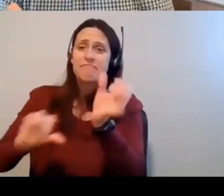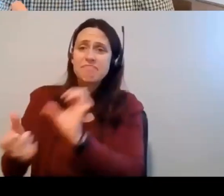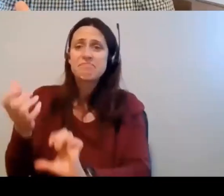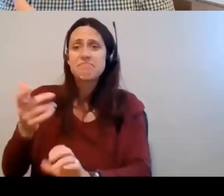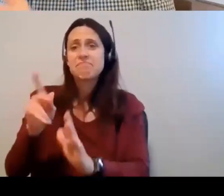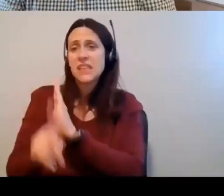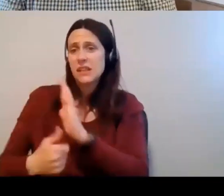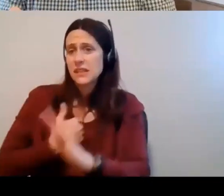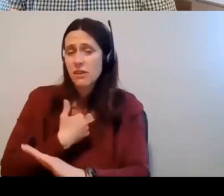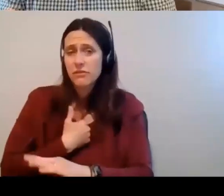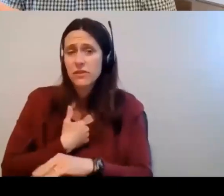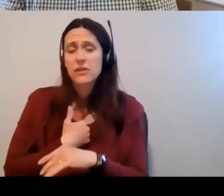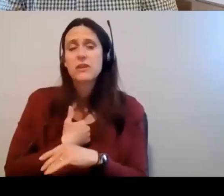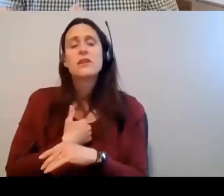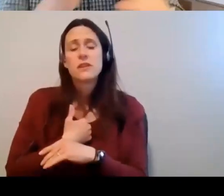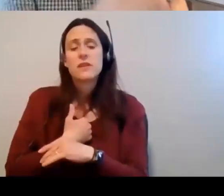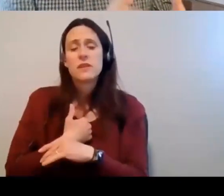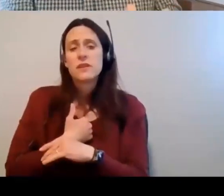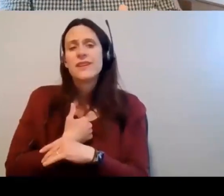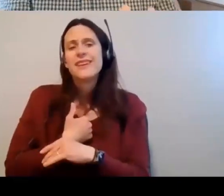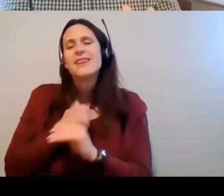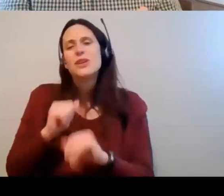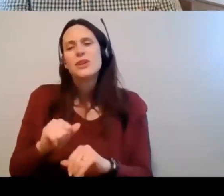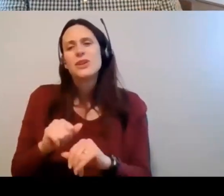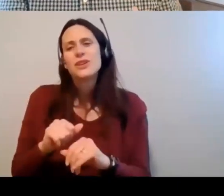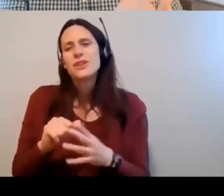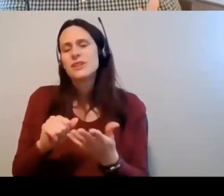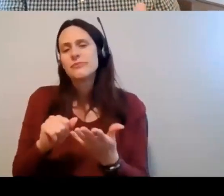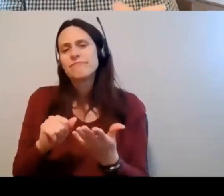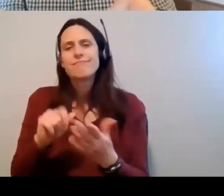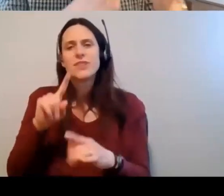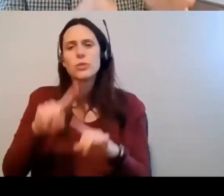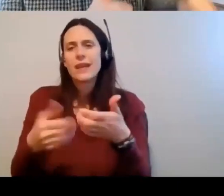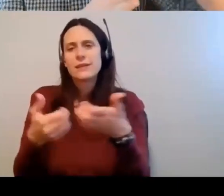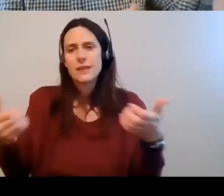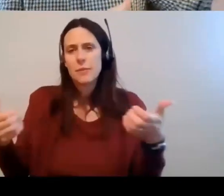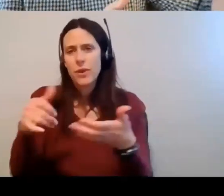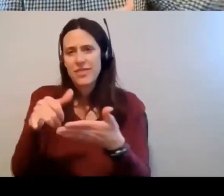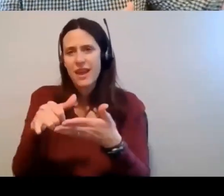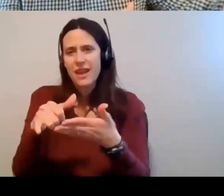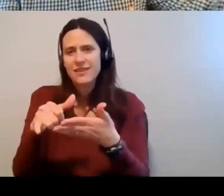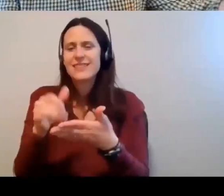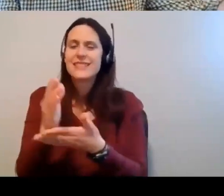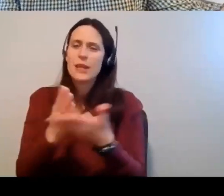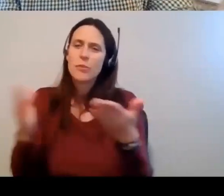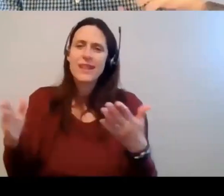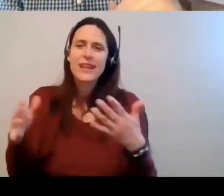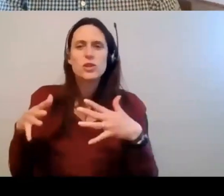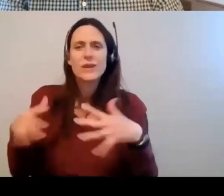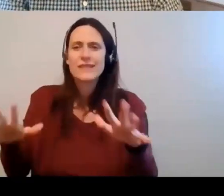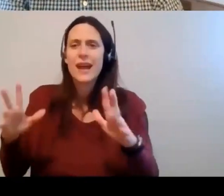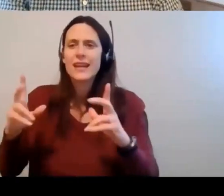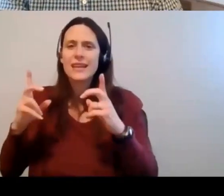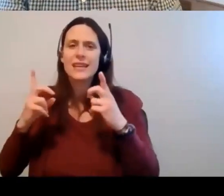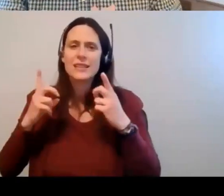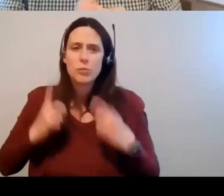two things can't be looked at independently. They are symptoms and related to the trauma-related disorders and anxiety and depression that you see on the other